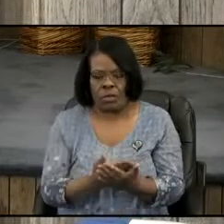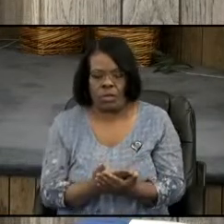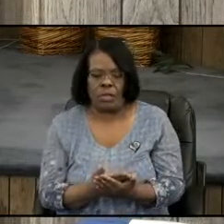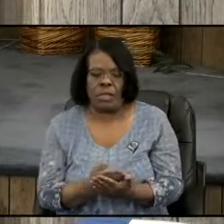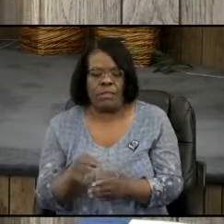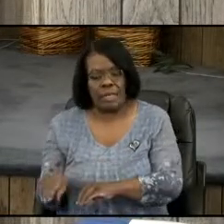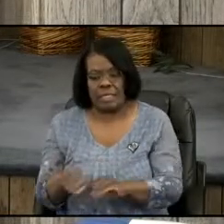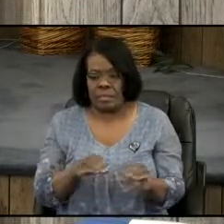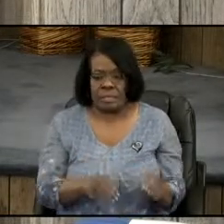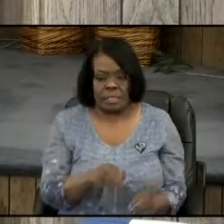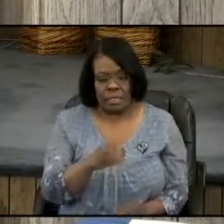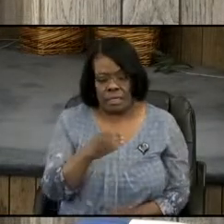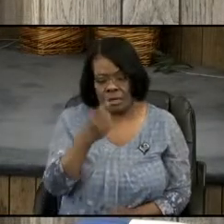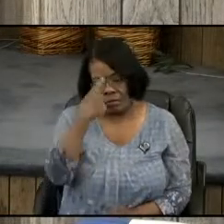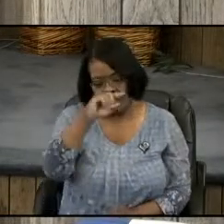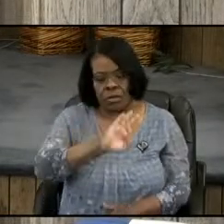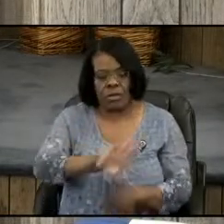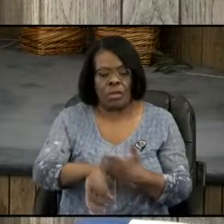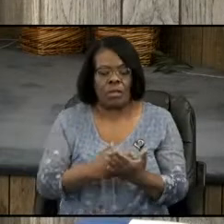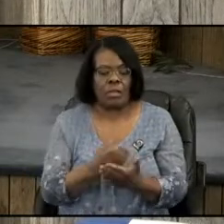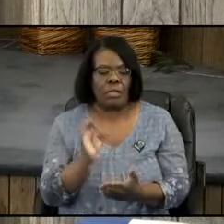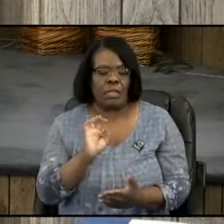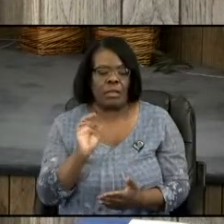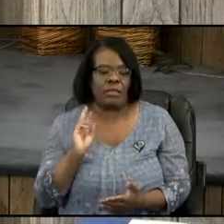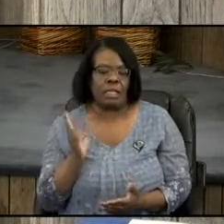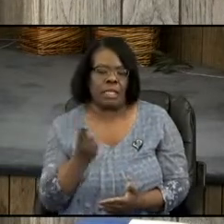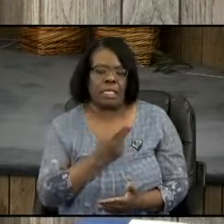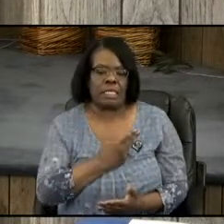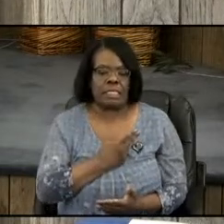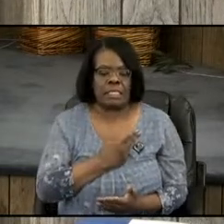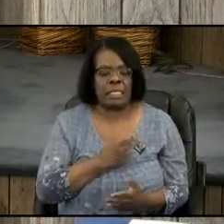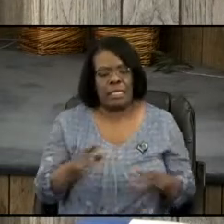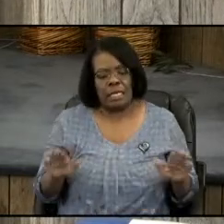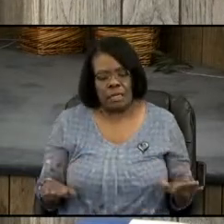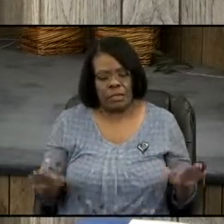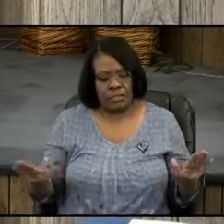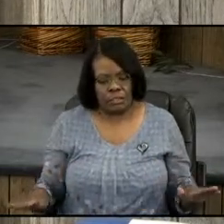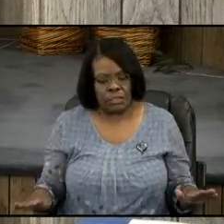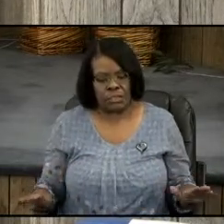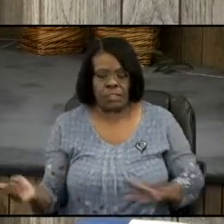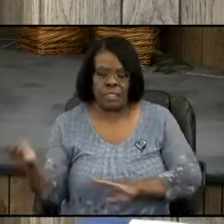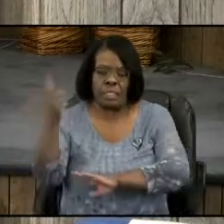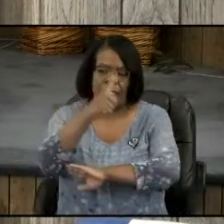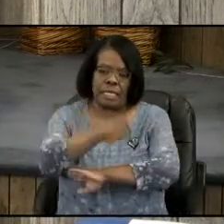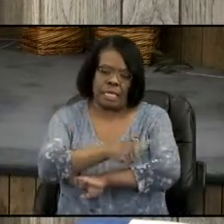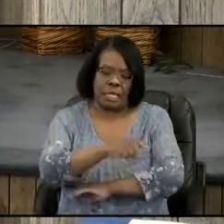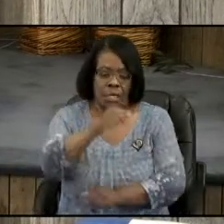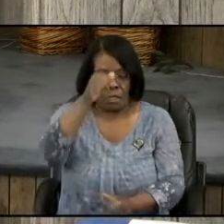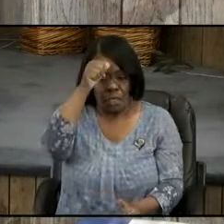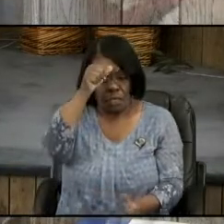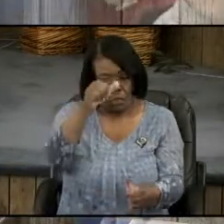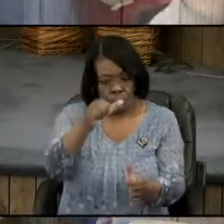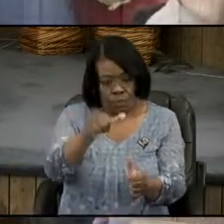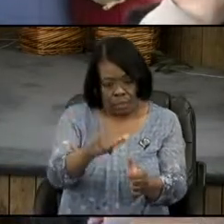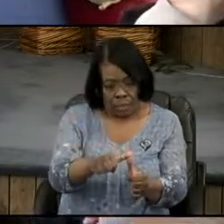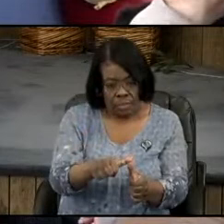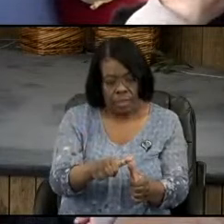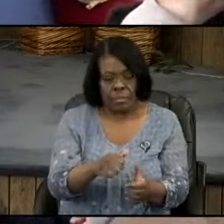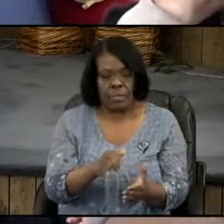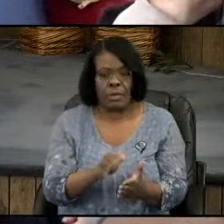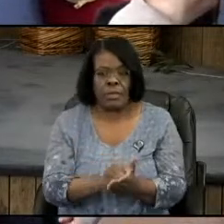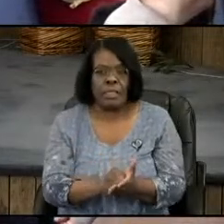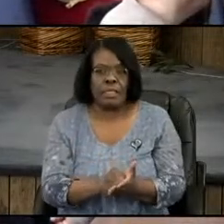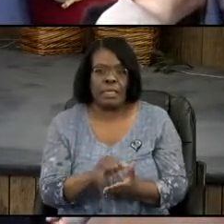for all of us, including our children. So there's a day to remember that wherever